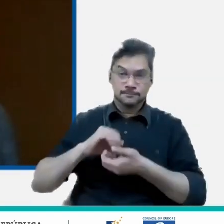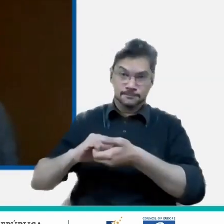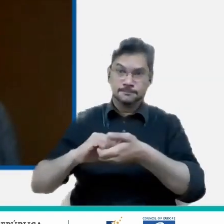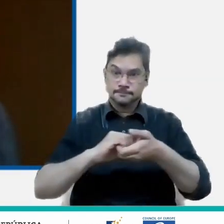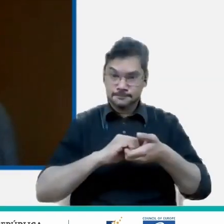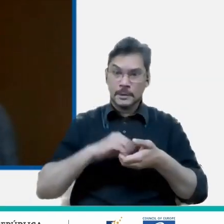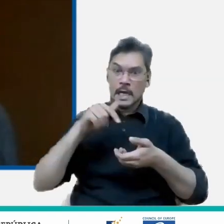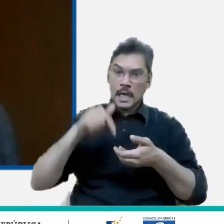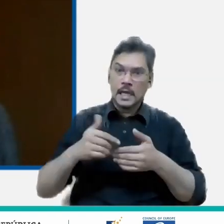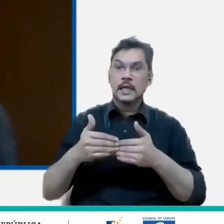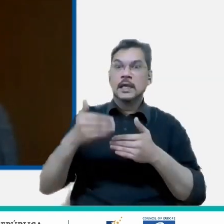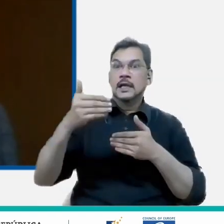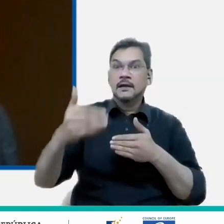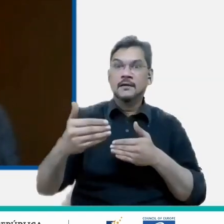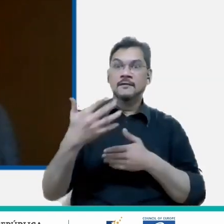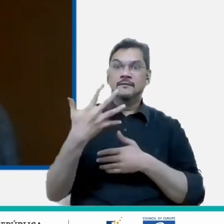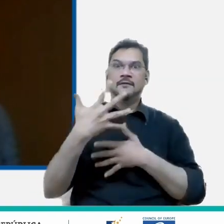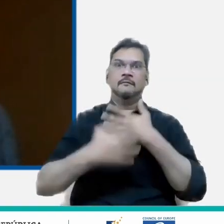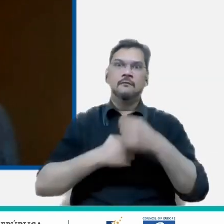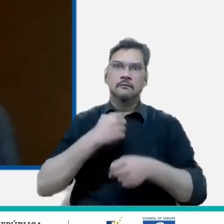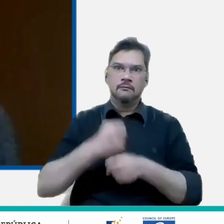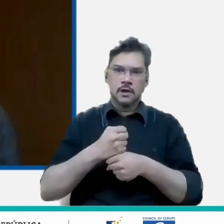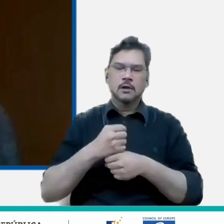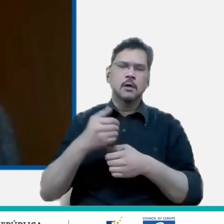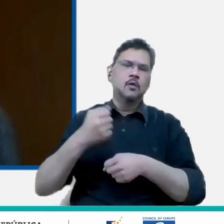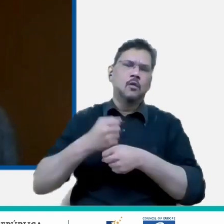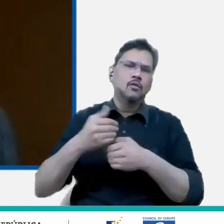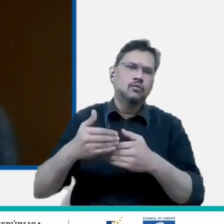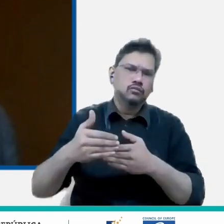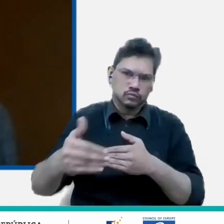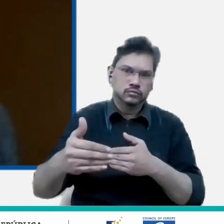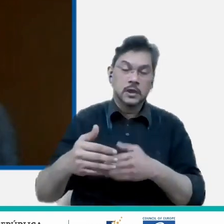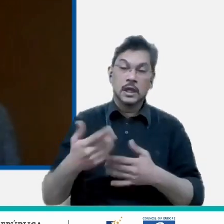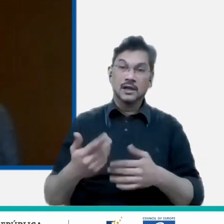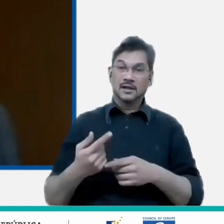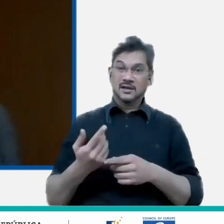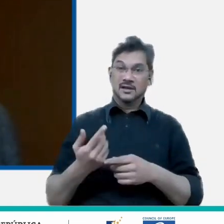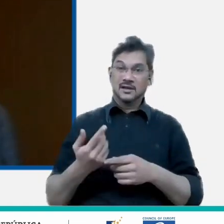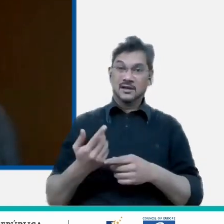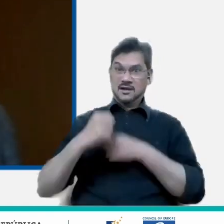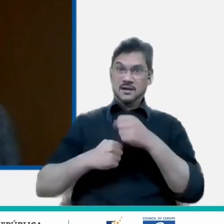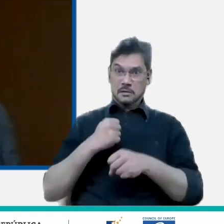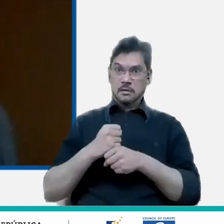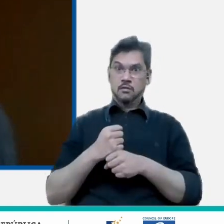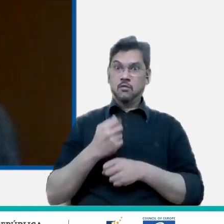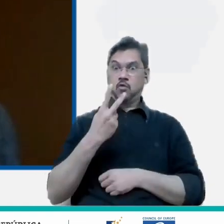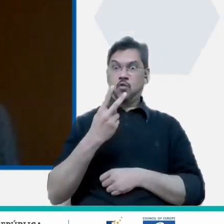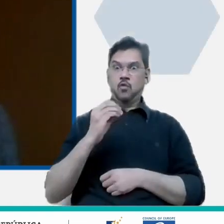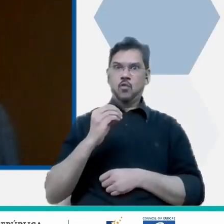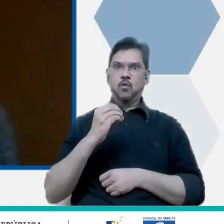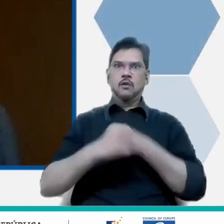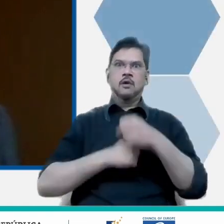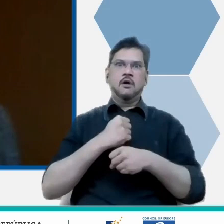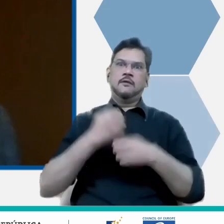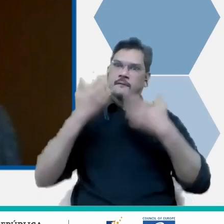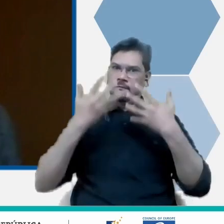5 years. Last year, after a period of 20 years of existence of DPPI, the member states stopped to reflect